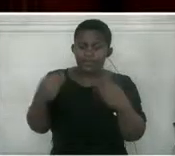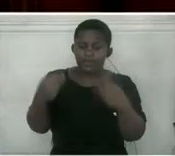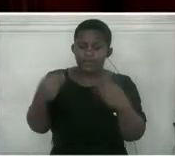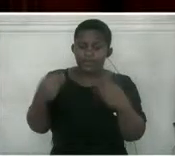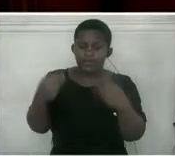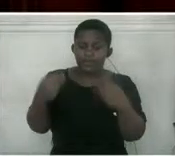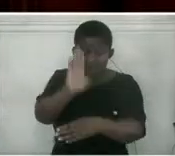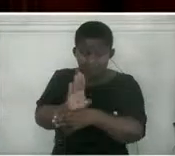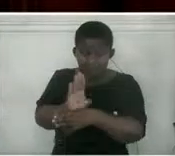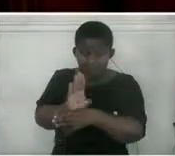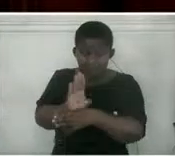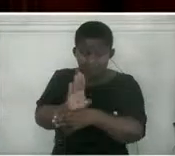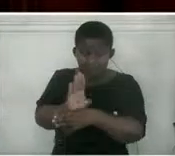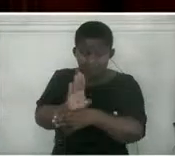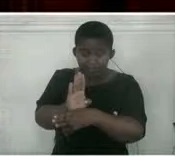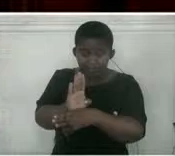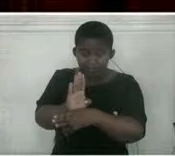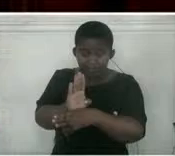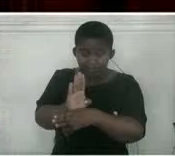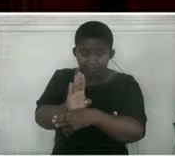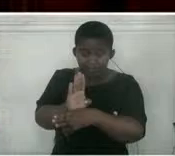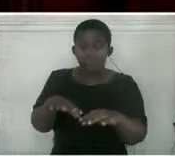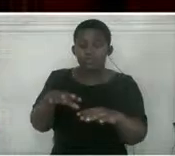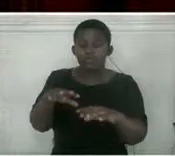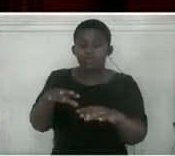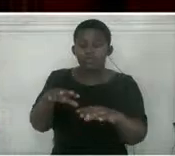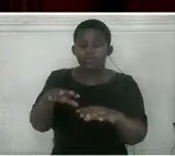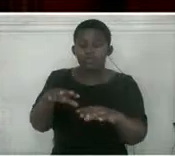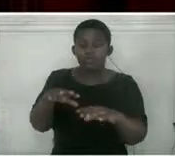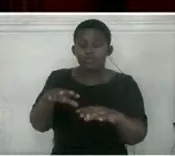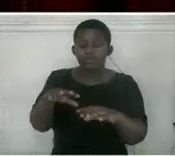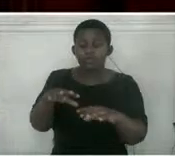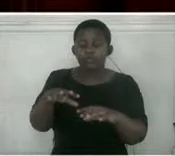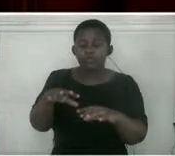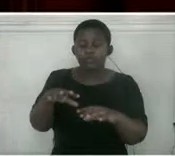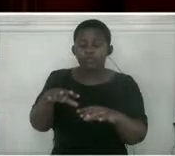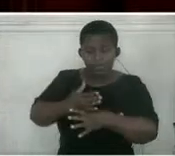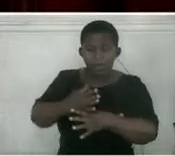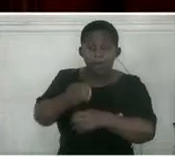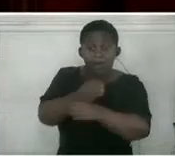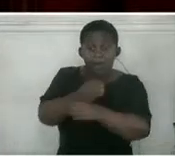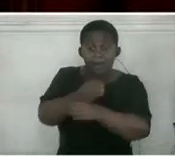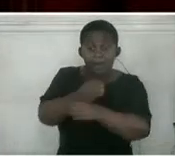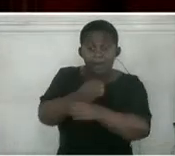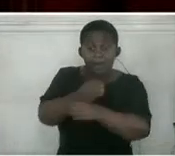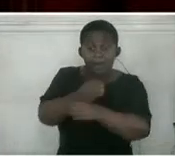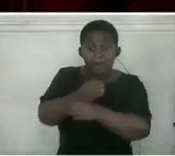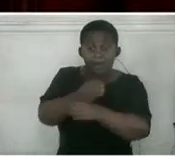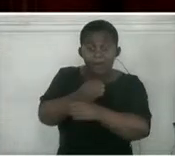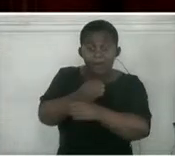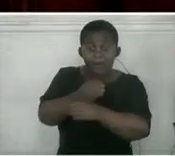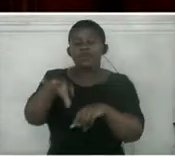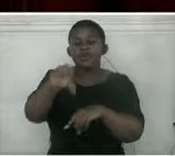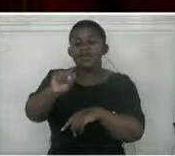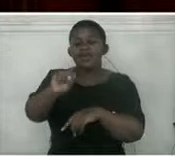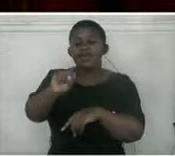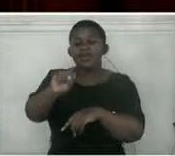Database was developed indicating operational and non-operational small